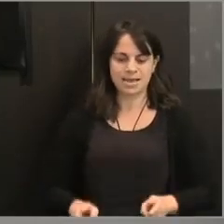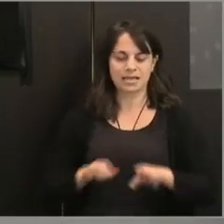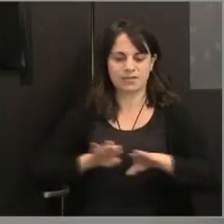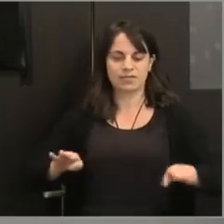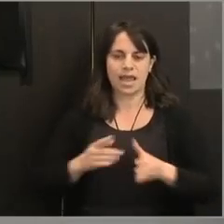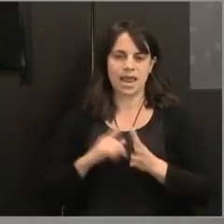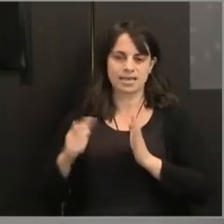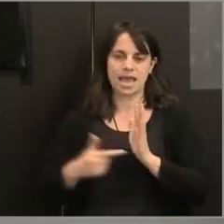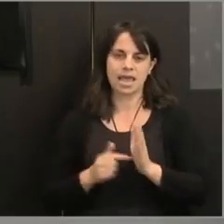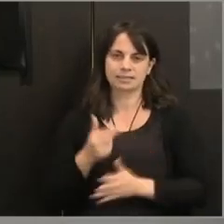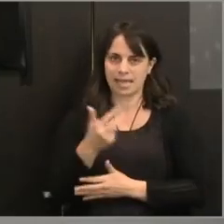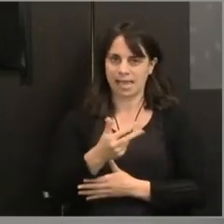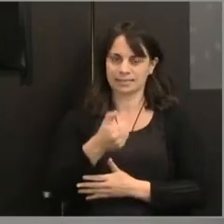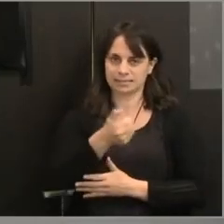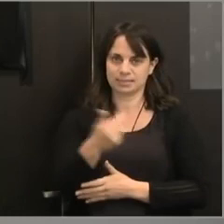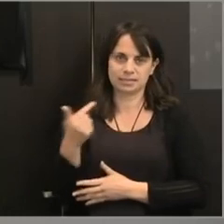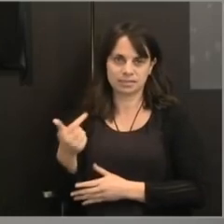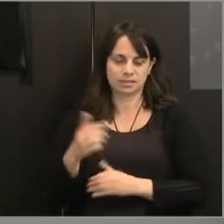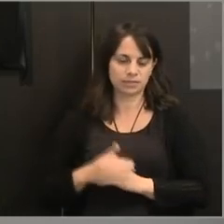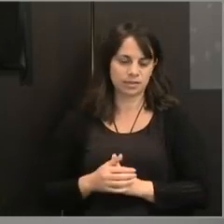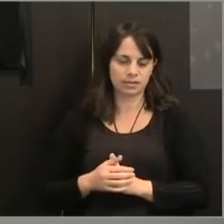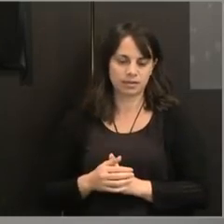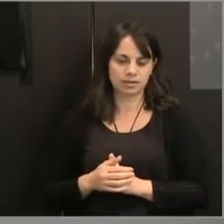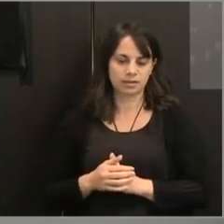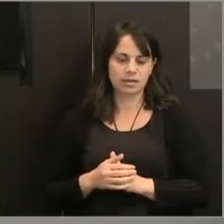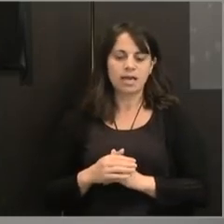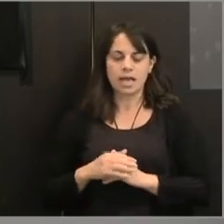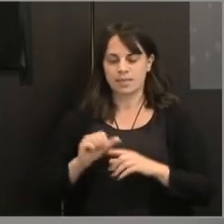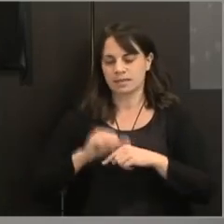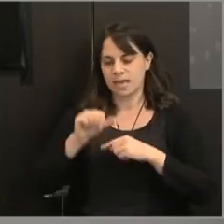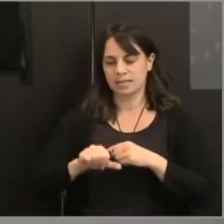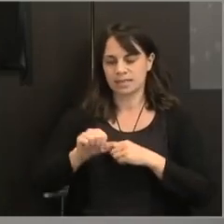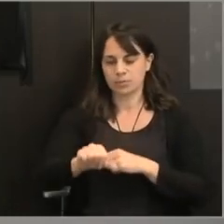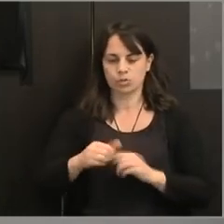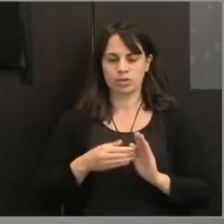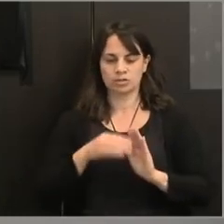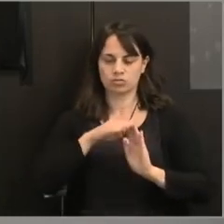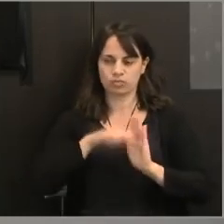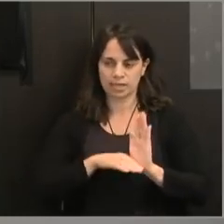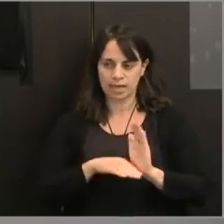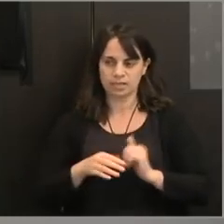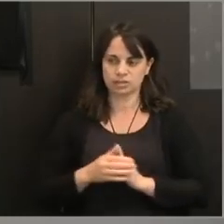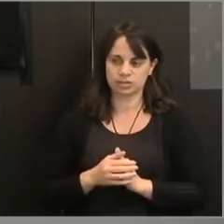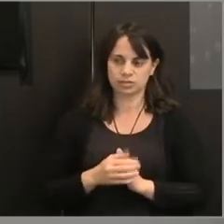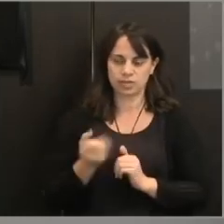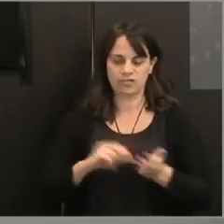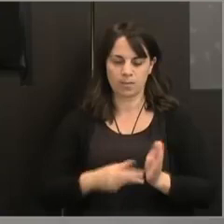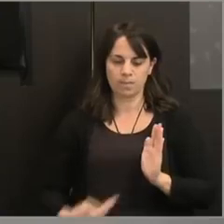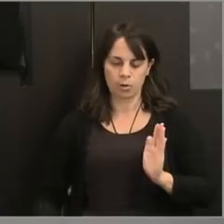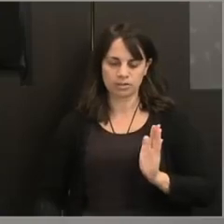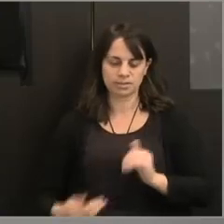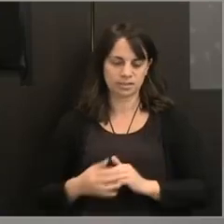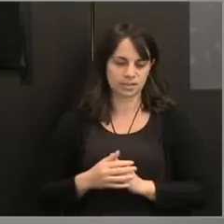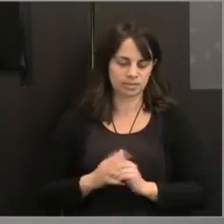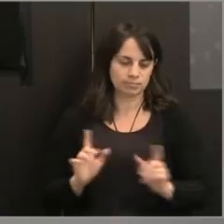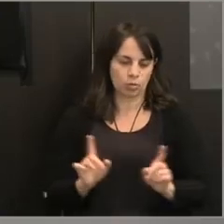of 1867 and subsequent regulations, which actually initiated policy moves